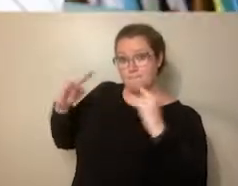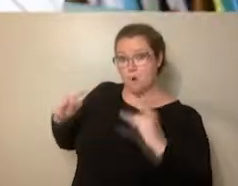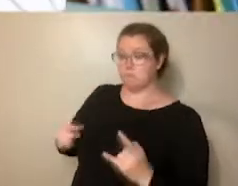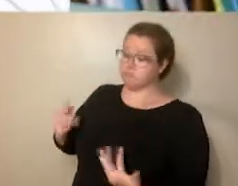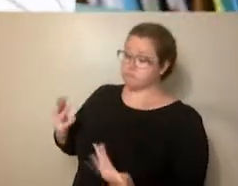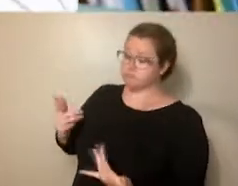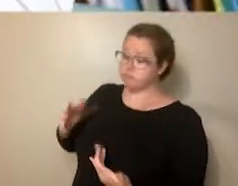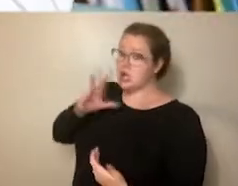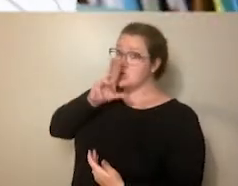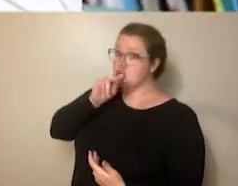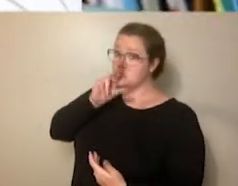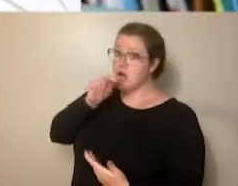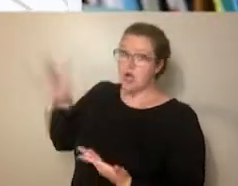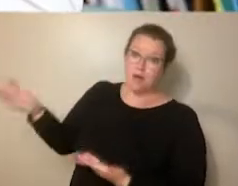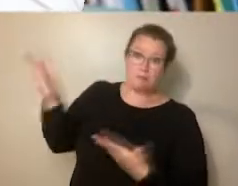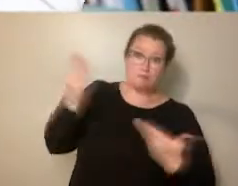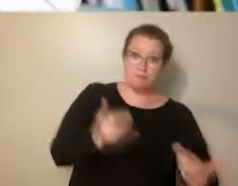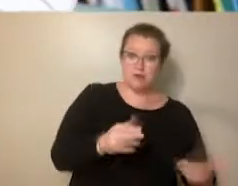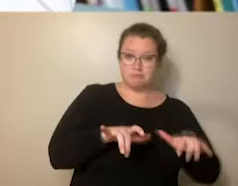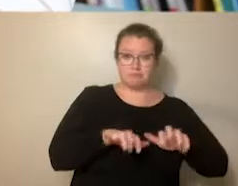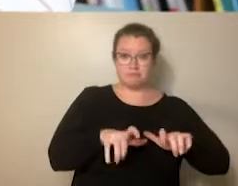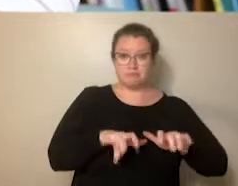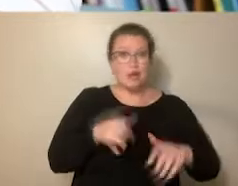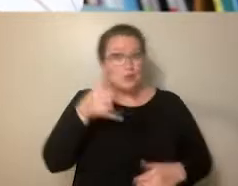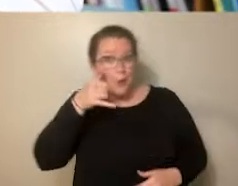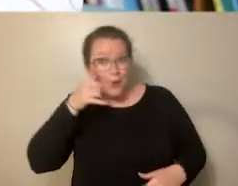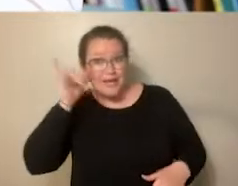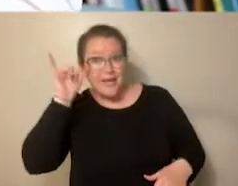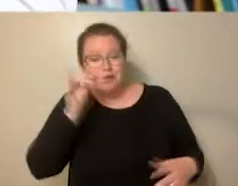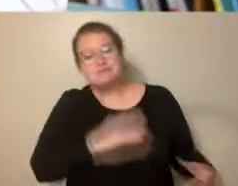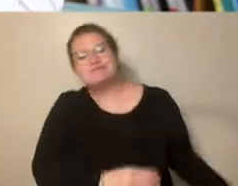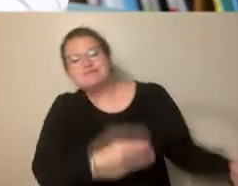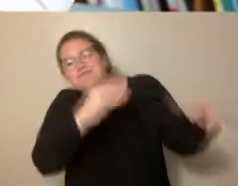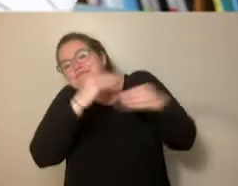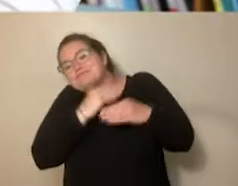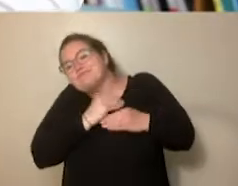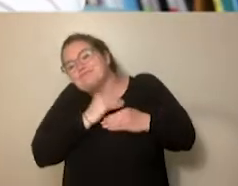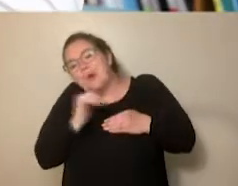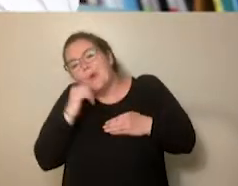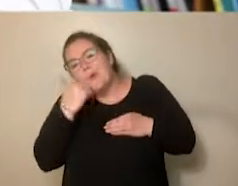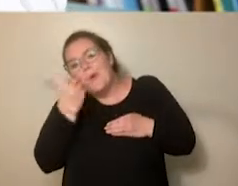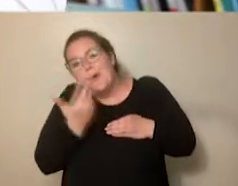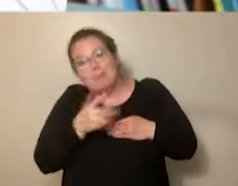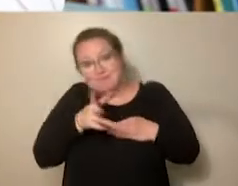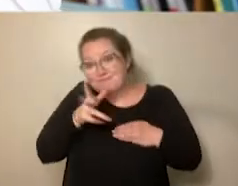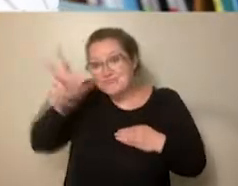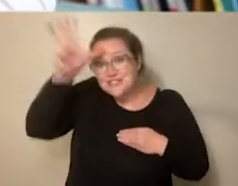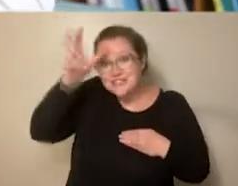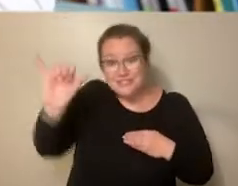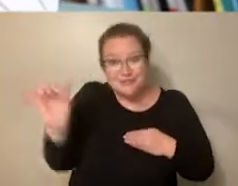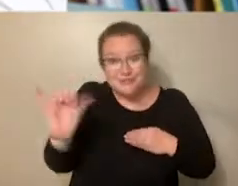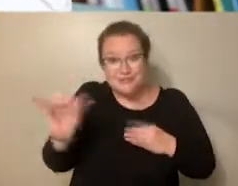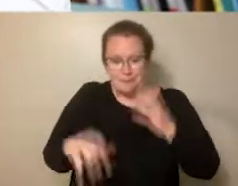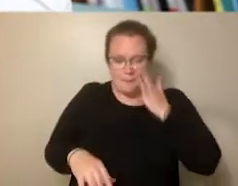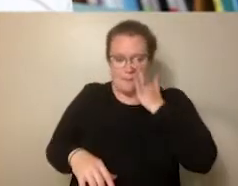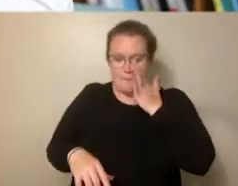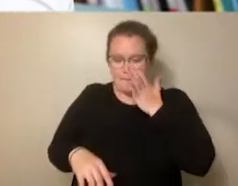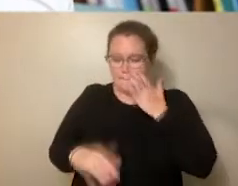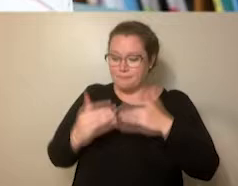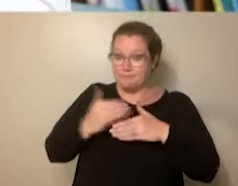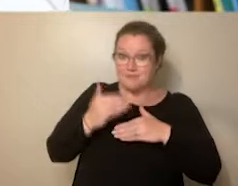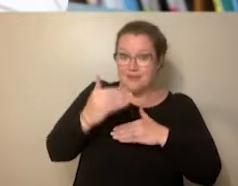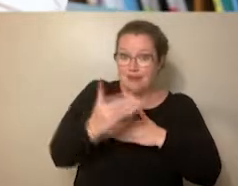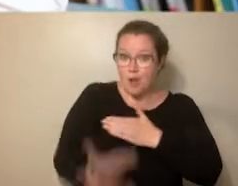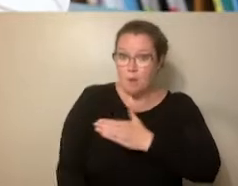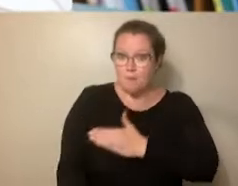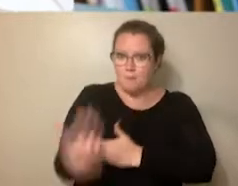typewriter. So, guys, the cows, they got their warm electric blankets, and the hens did too. The next